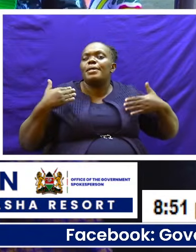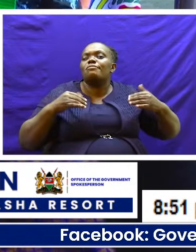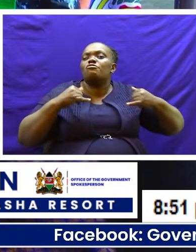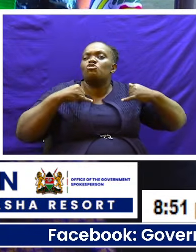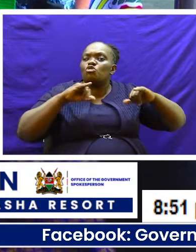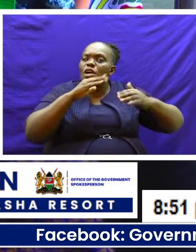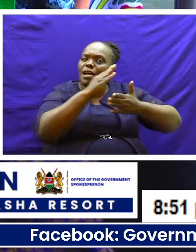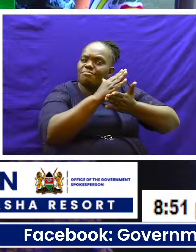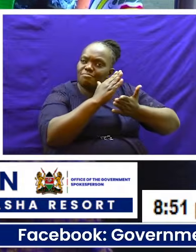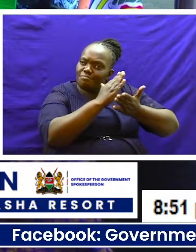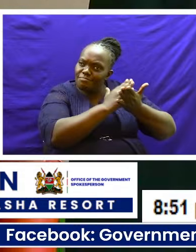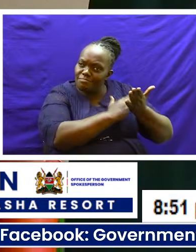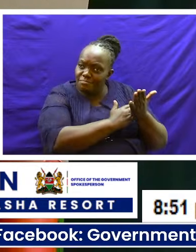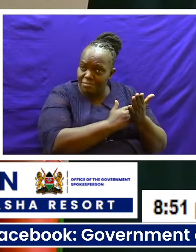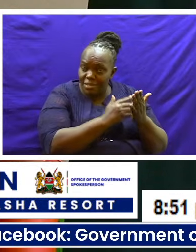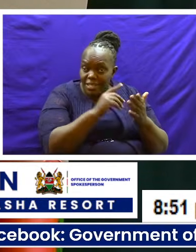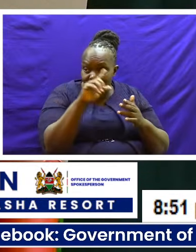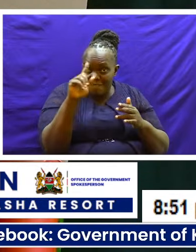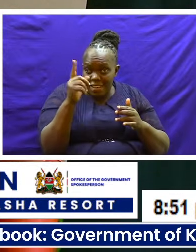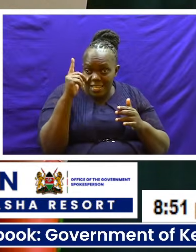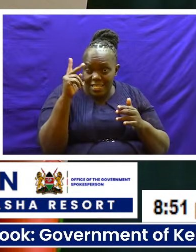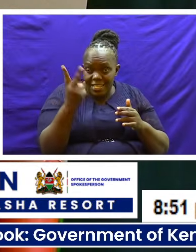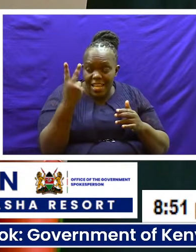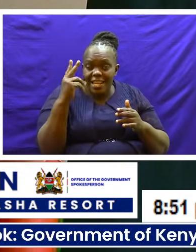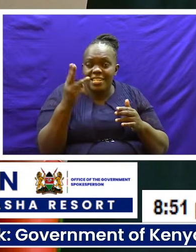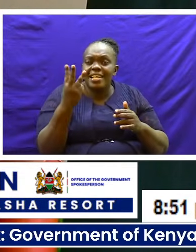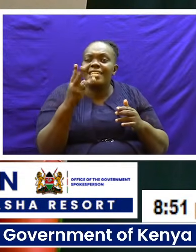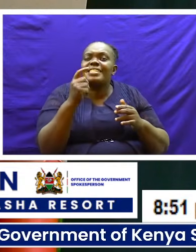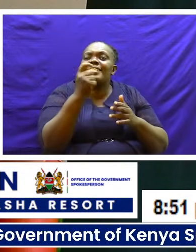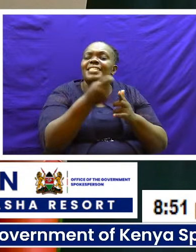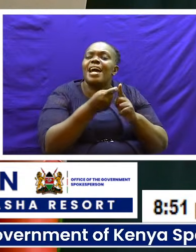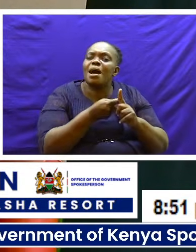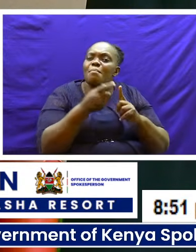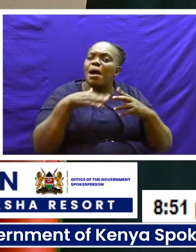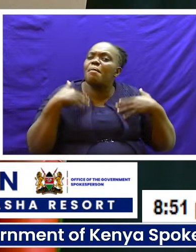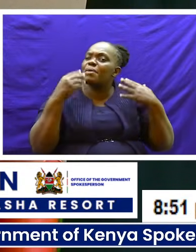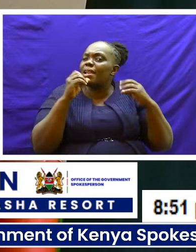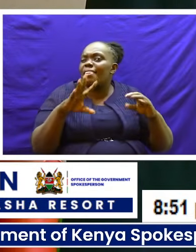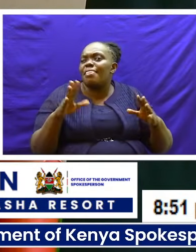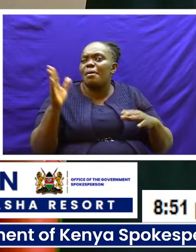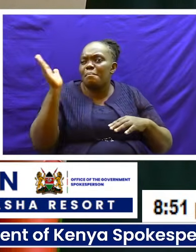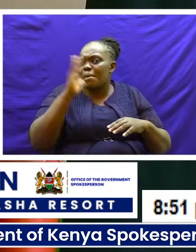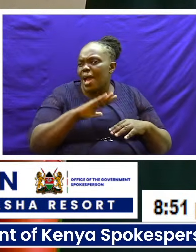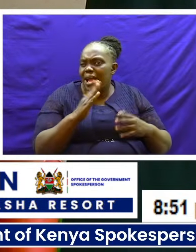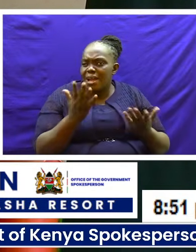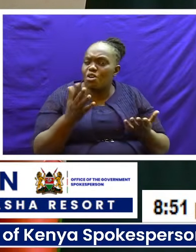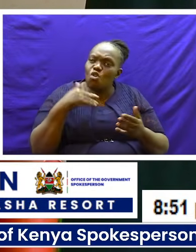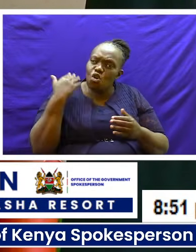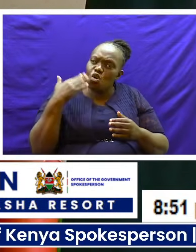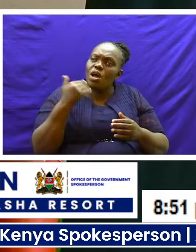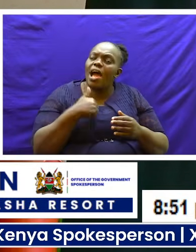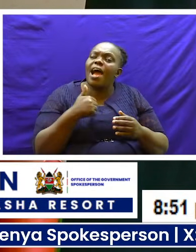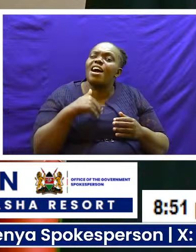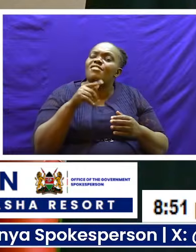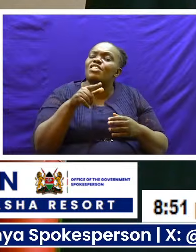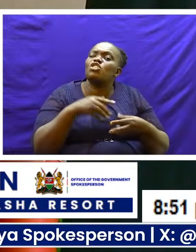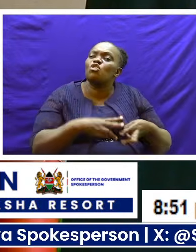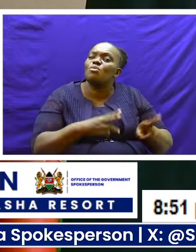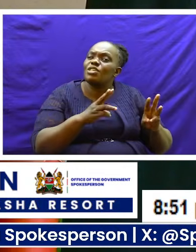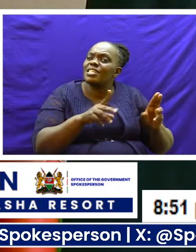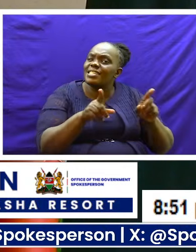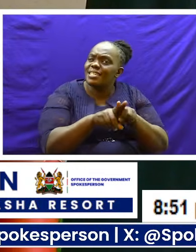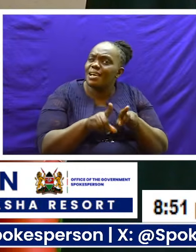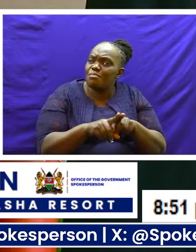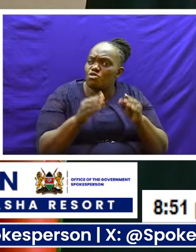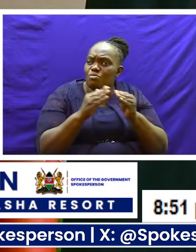the program, first, second semester, you're not happy, come to KUCCPS, we will always have that opportunity. As long as